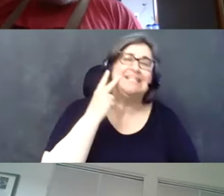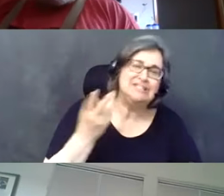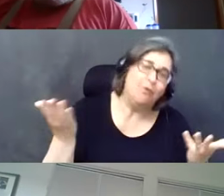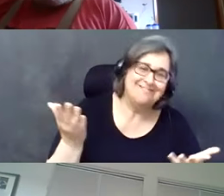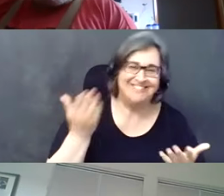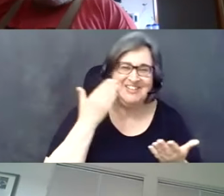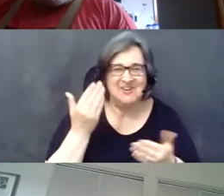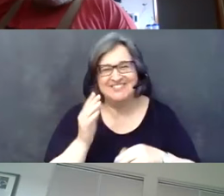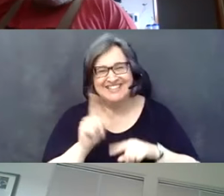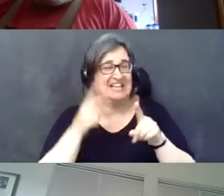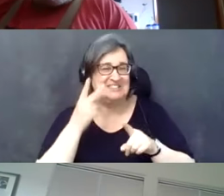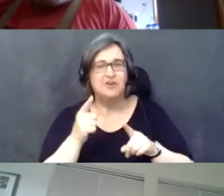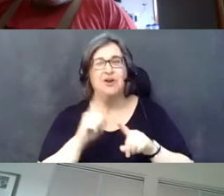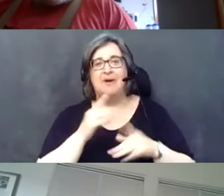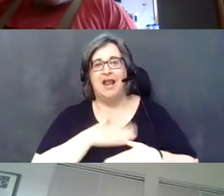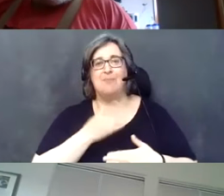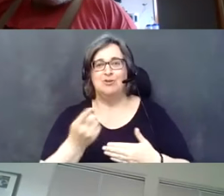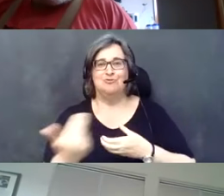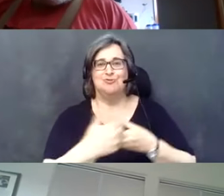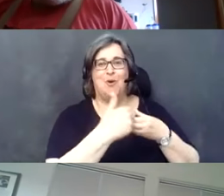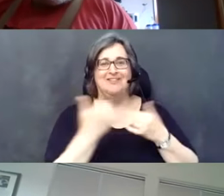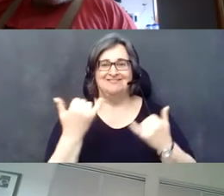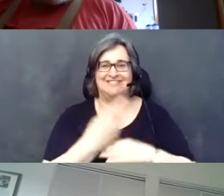but have you here with us today.